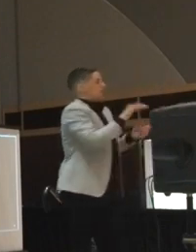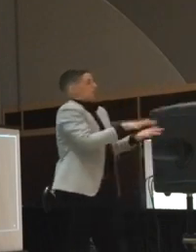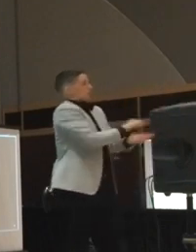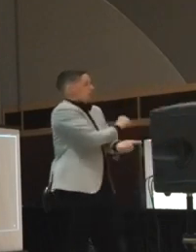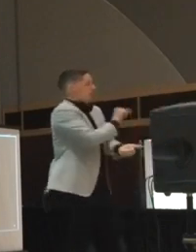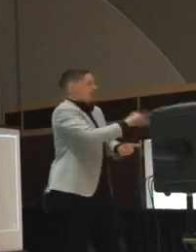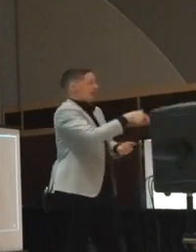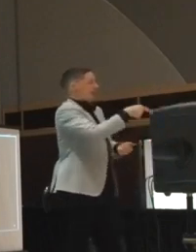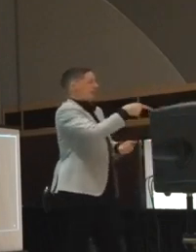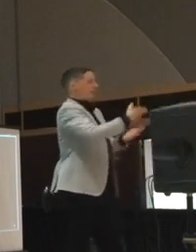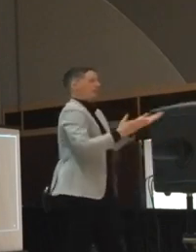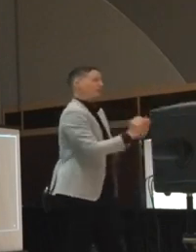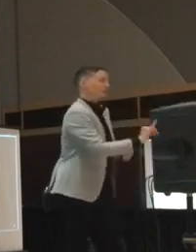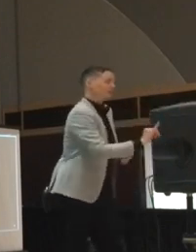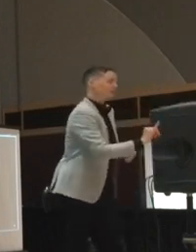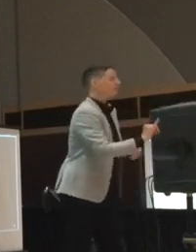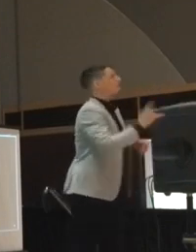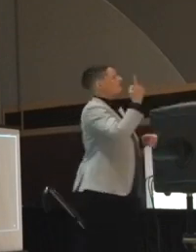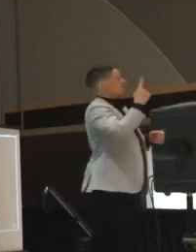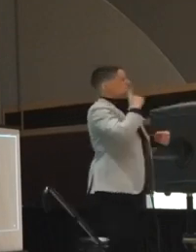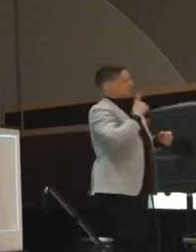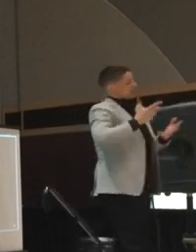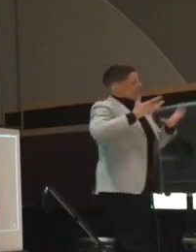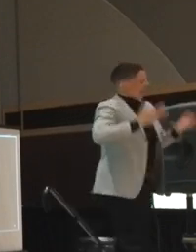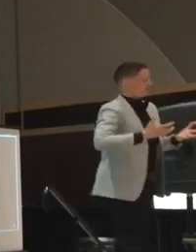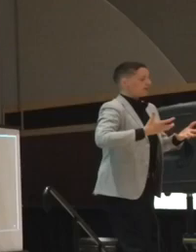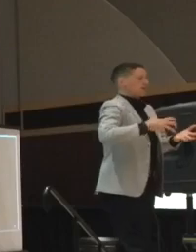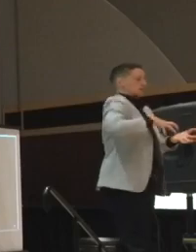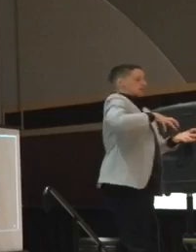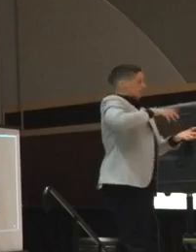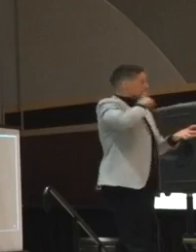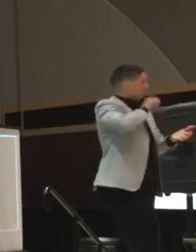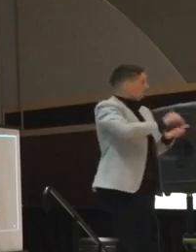heavy so it can't possibly be used on another plane.